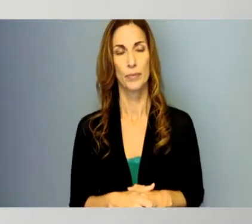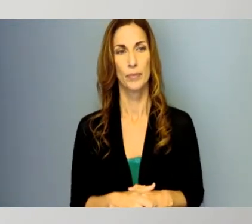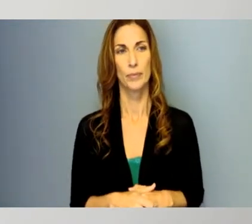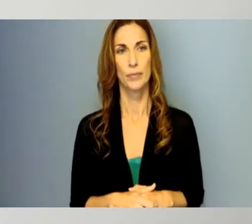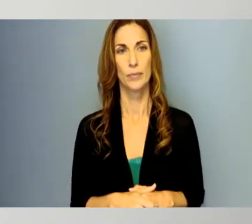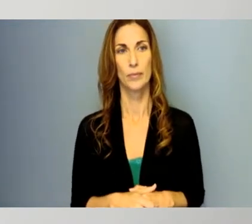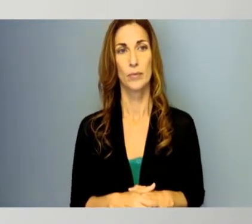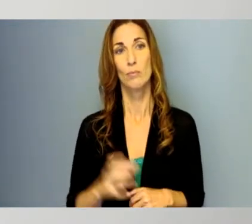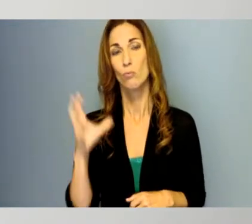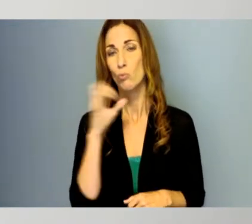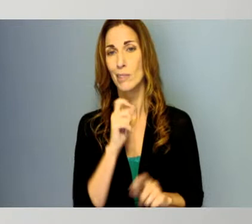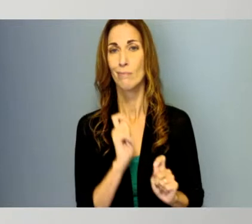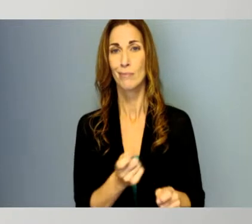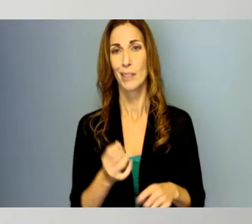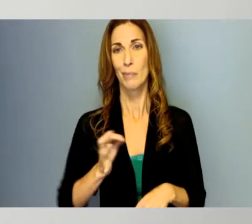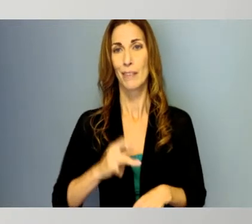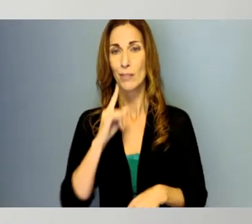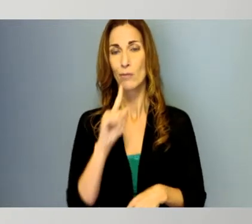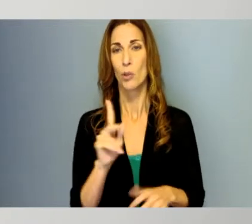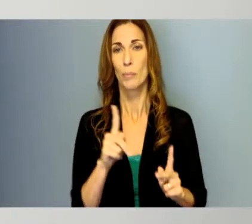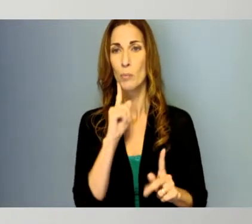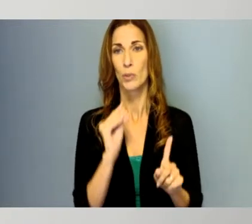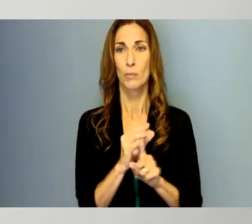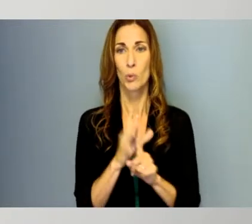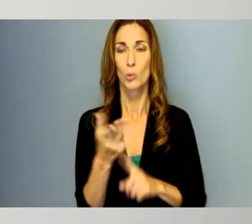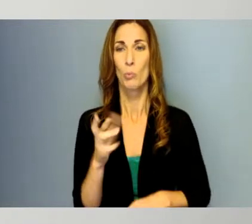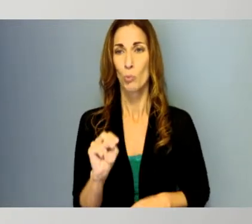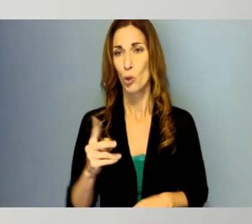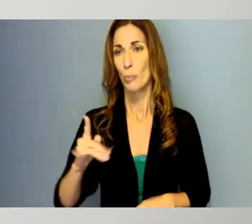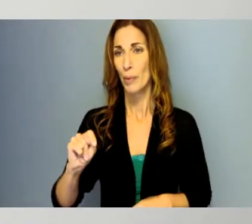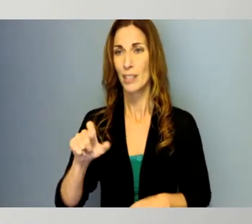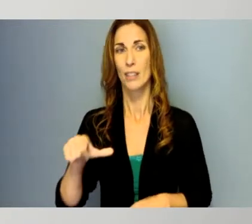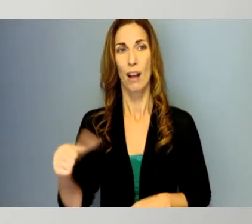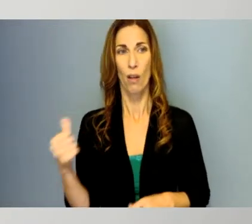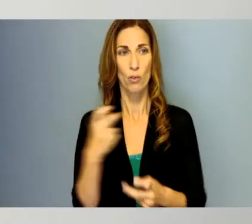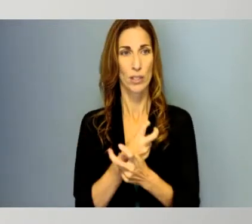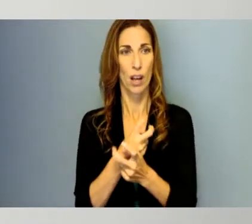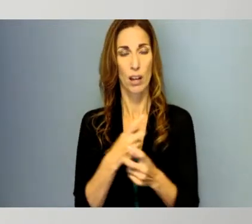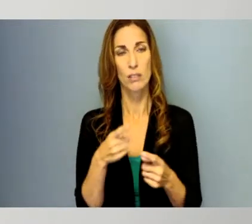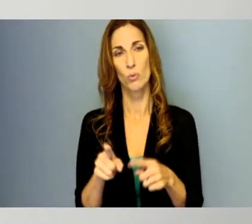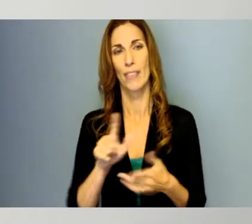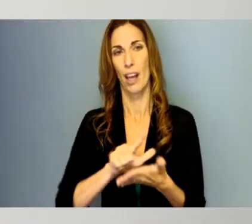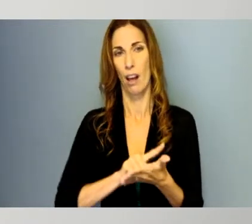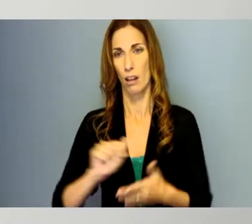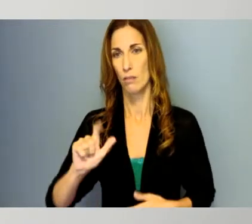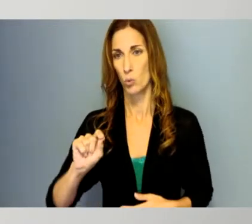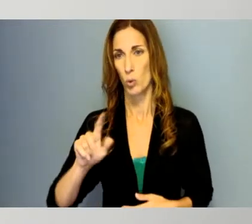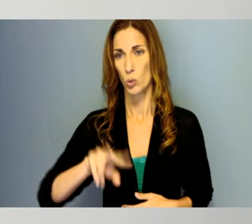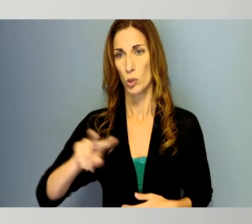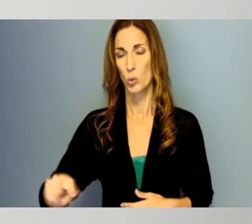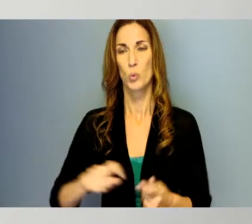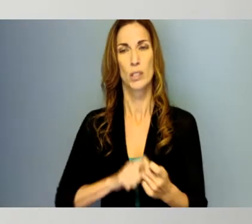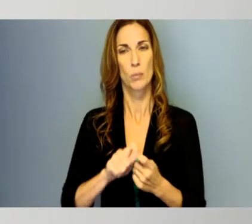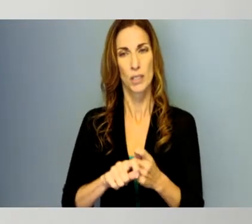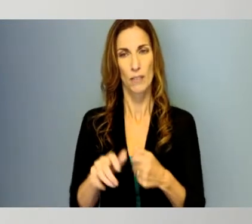Presumptive benefits for warfighters exposed to burn pits and other toxins Act of 2022. There's specific locations